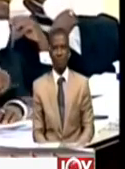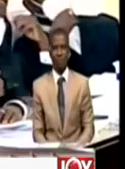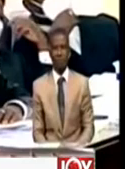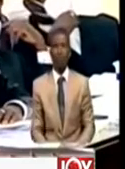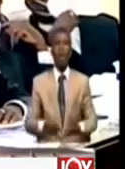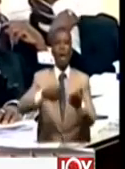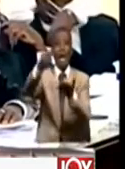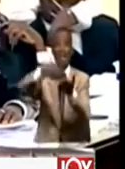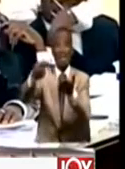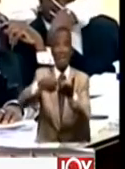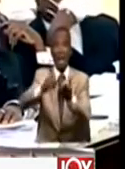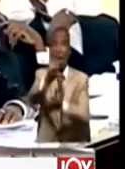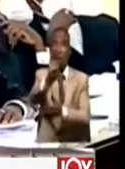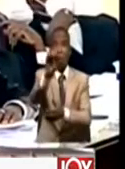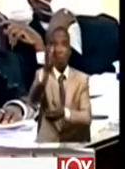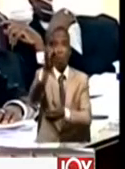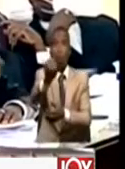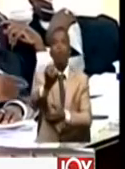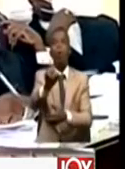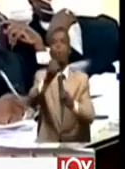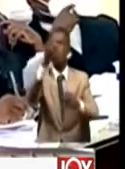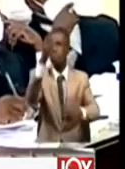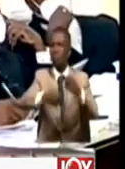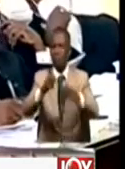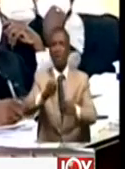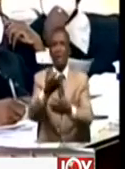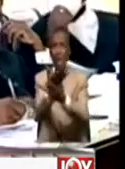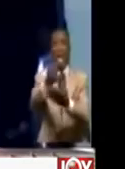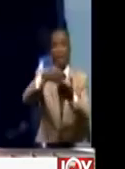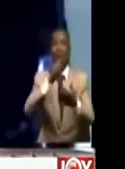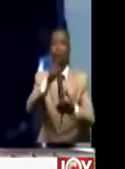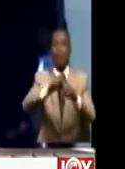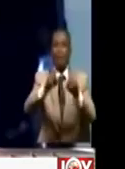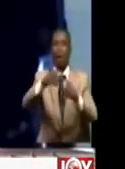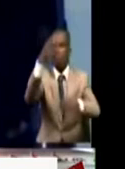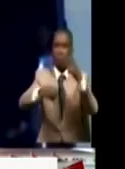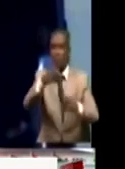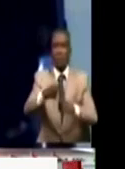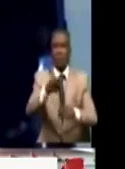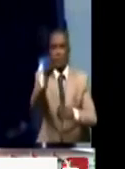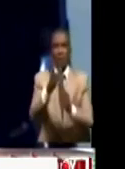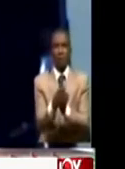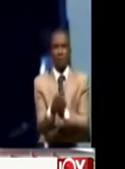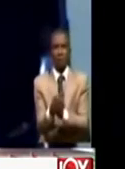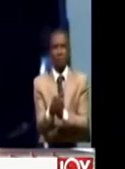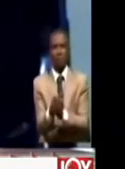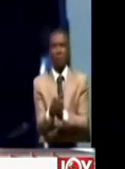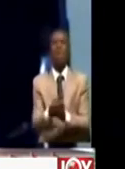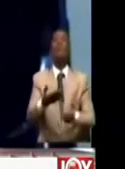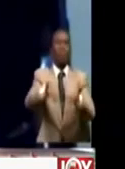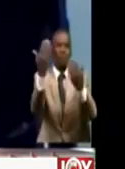I signed Bono, but we had issues. I signed Bono, but we had issues. Fantastic. Let's go. German North. Upper